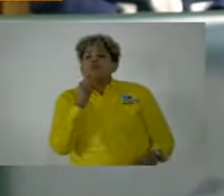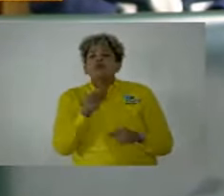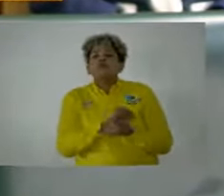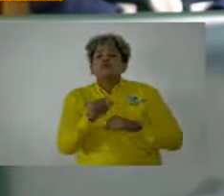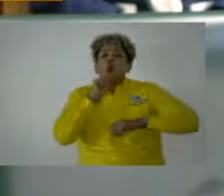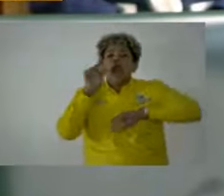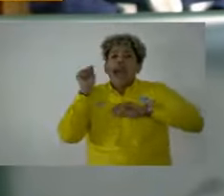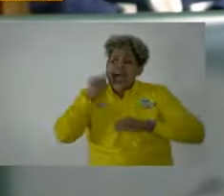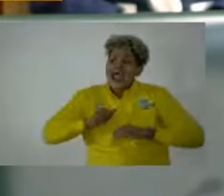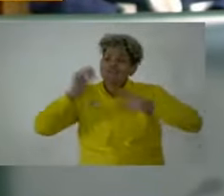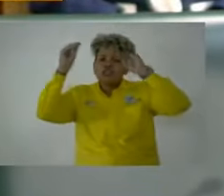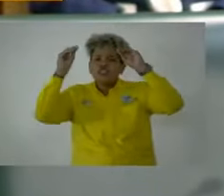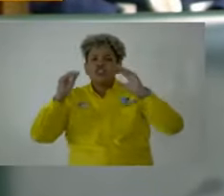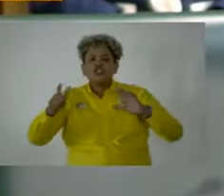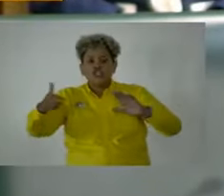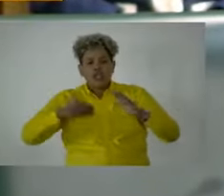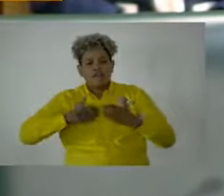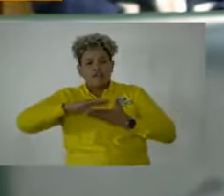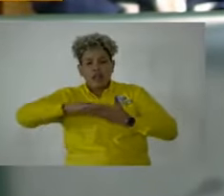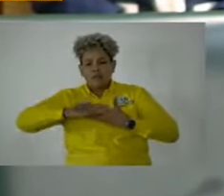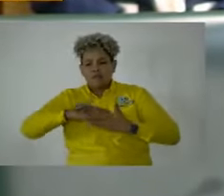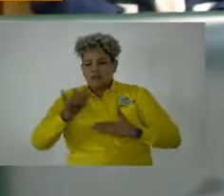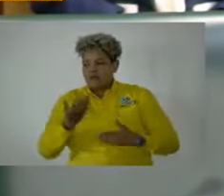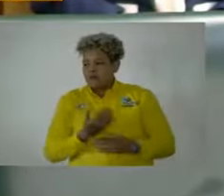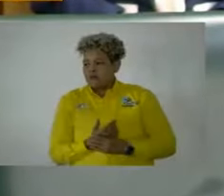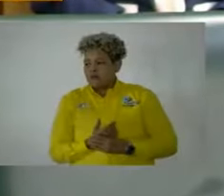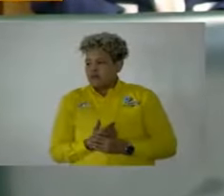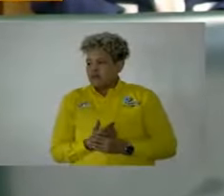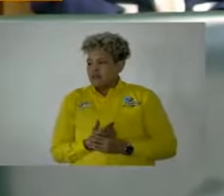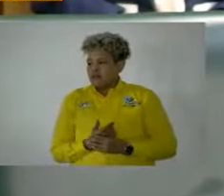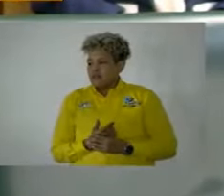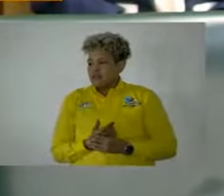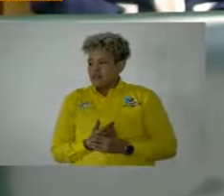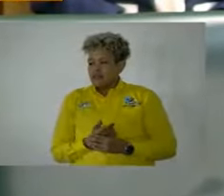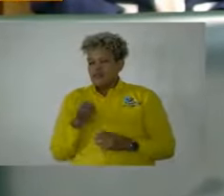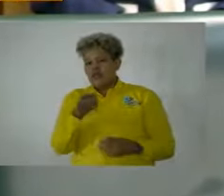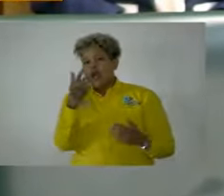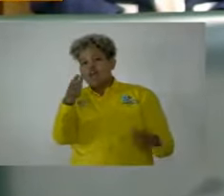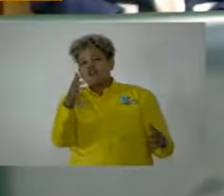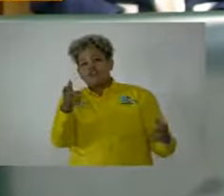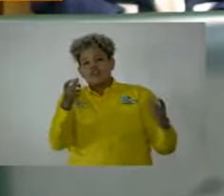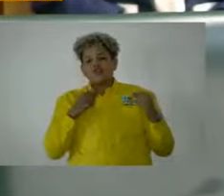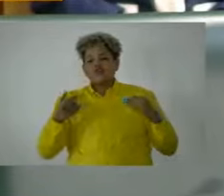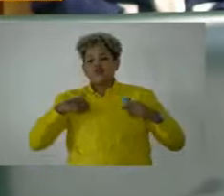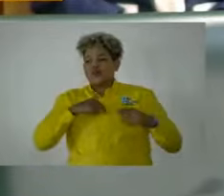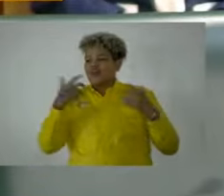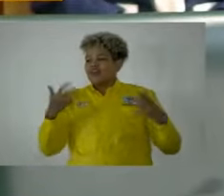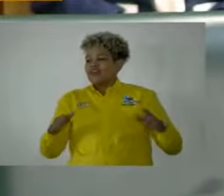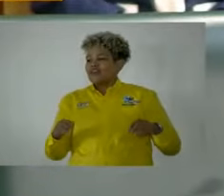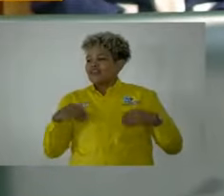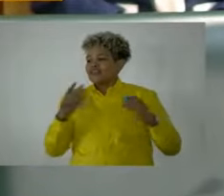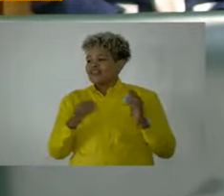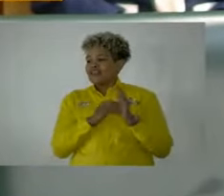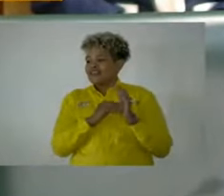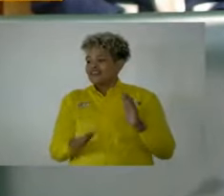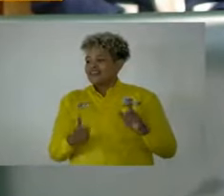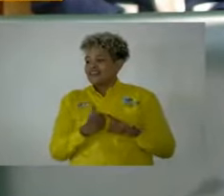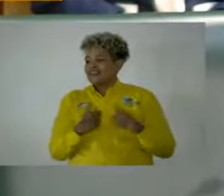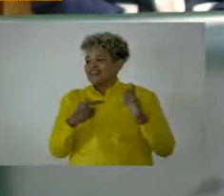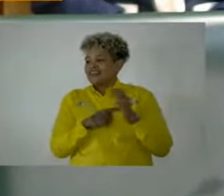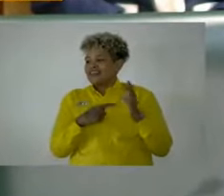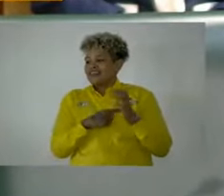And ensure that every teacher has a laptop. And for our teachers, we'll provide them with student debt.